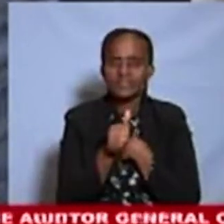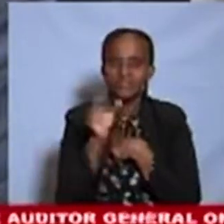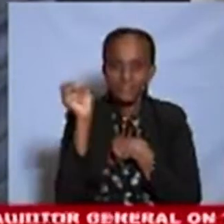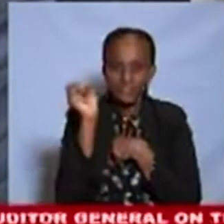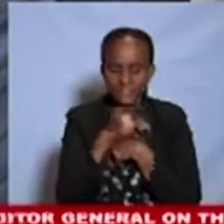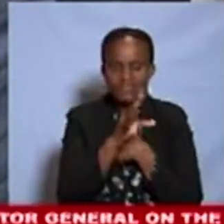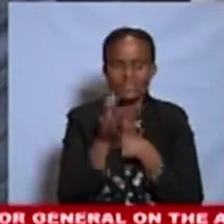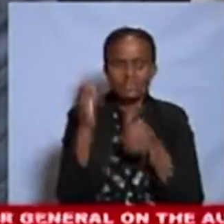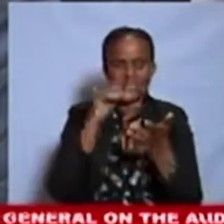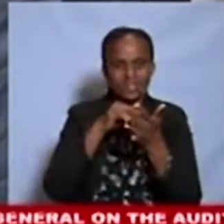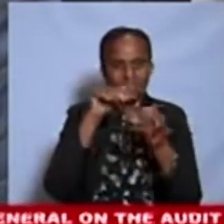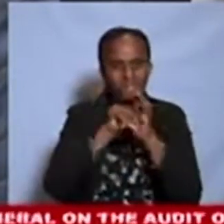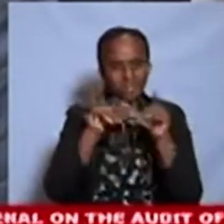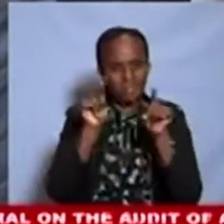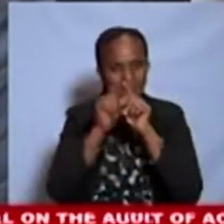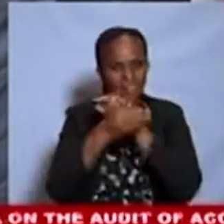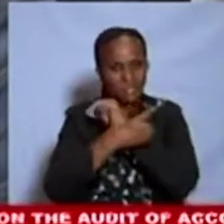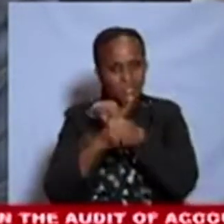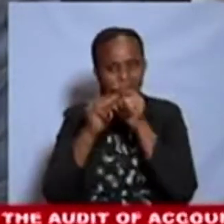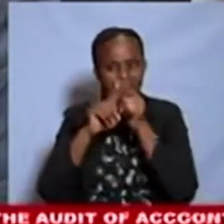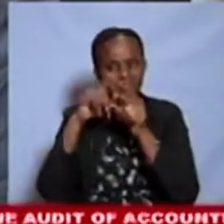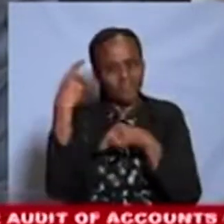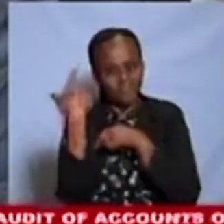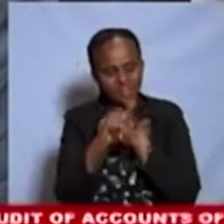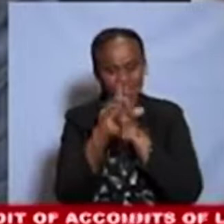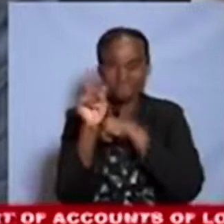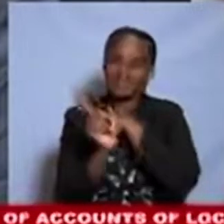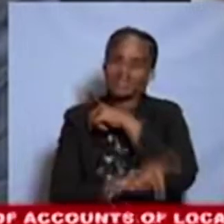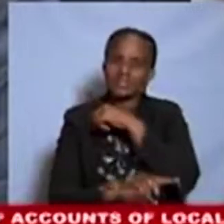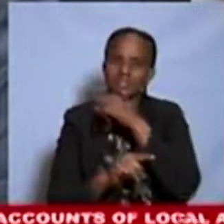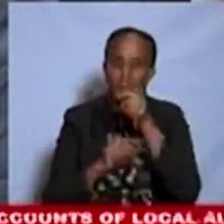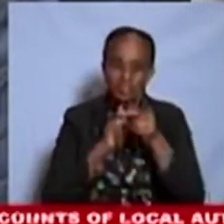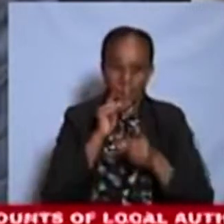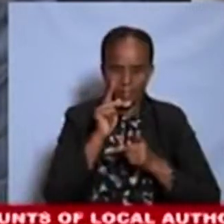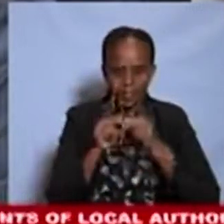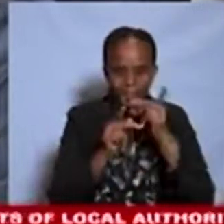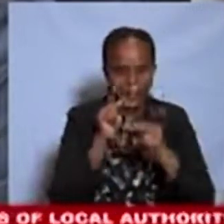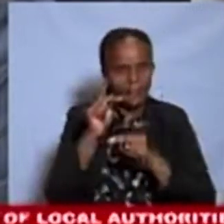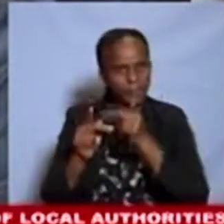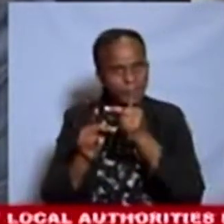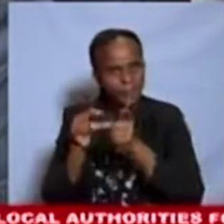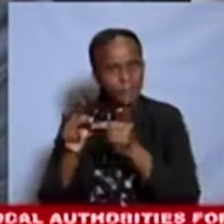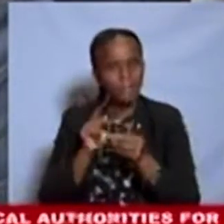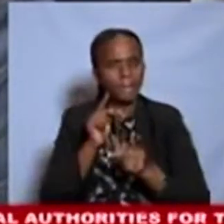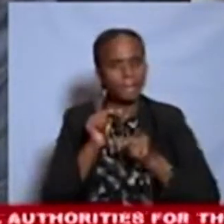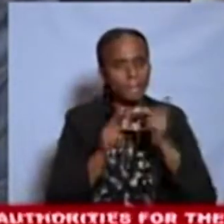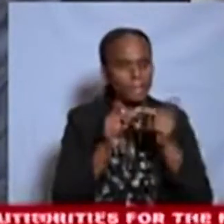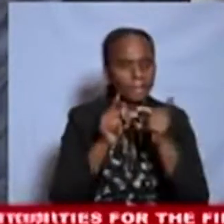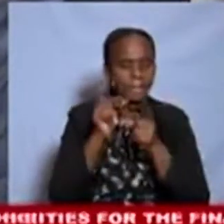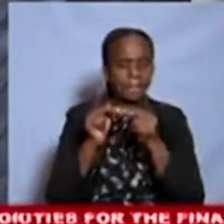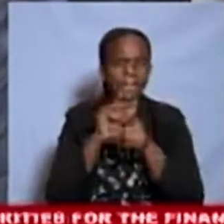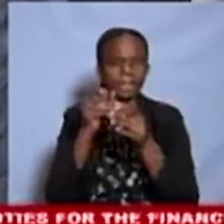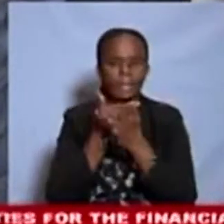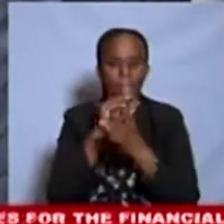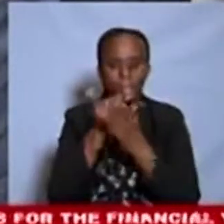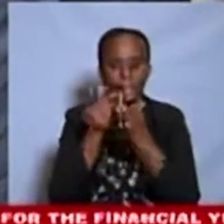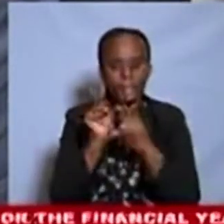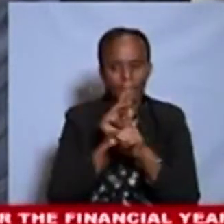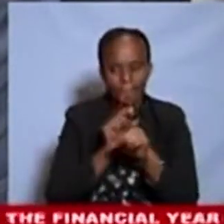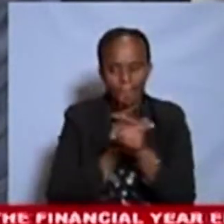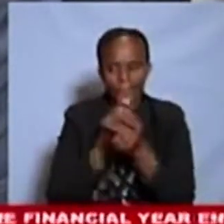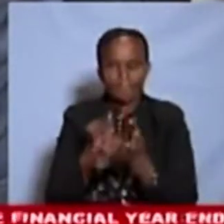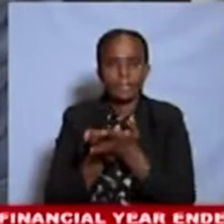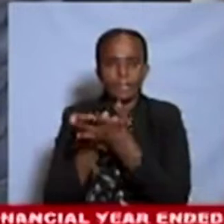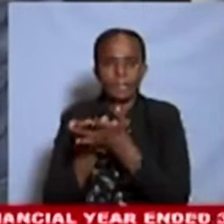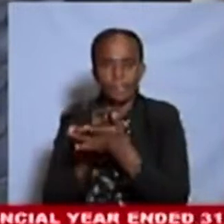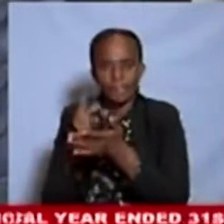again in revenue matters. He was charged, went through the disciplinary procedures, and we recommended